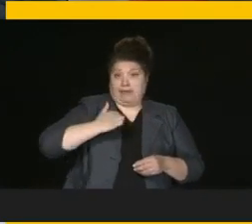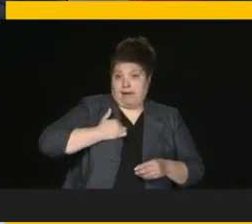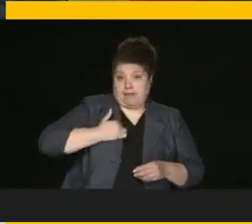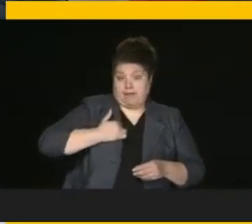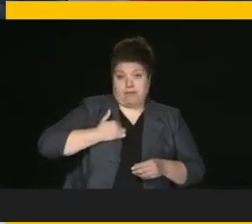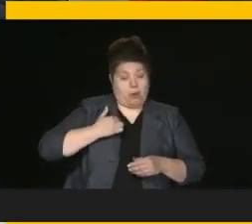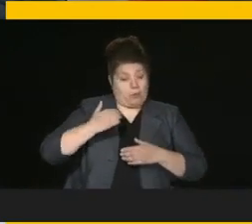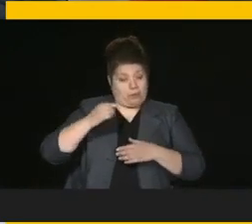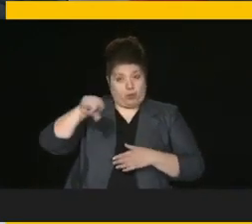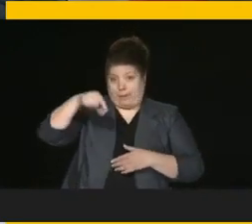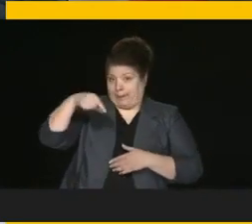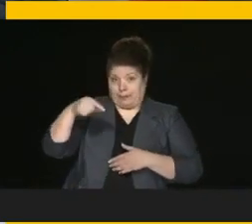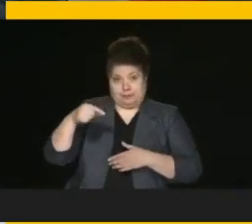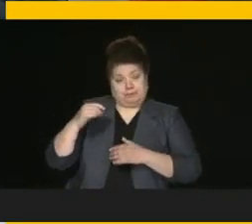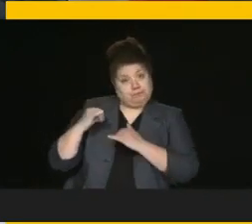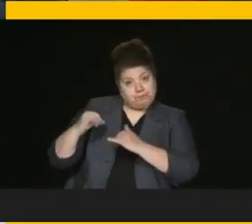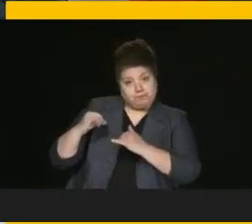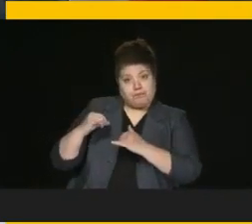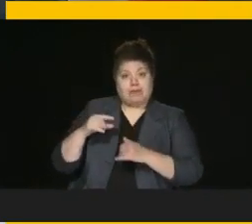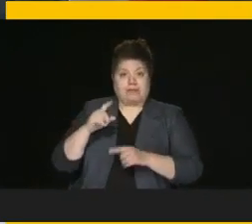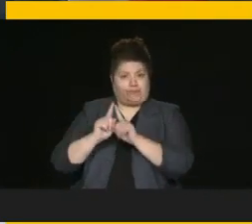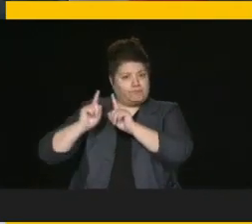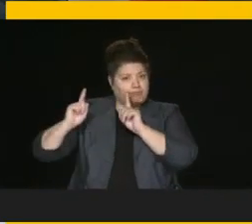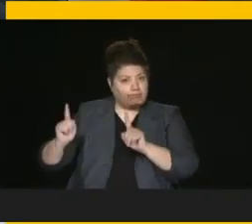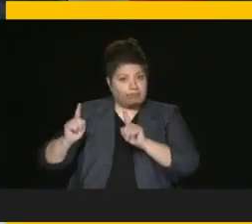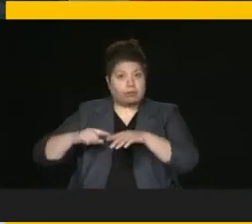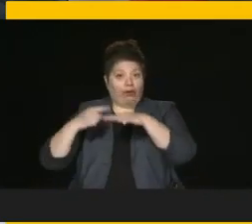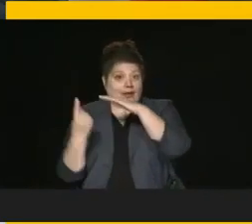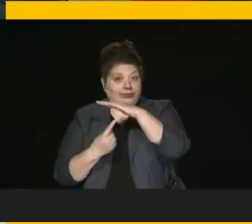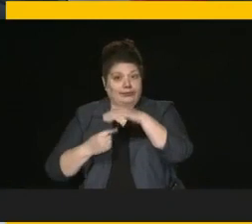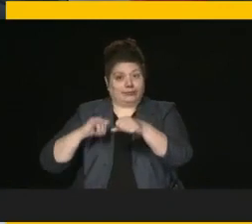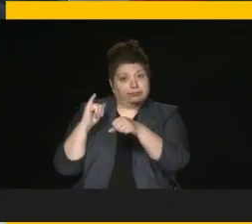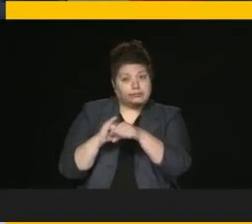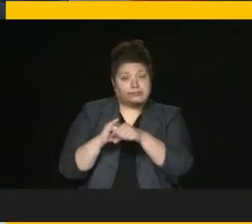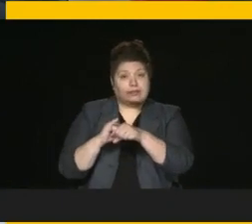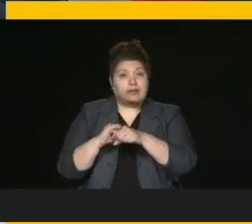distancing and the other public health measures,